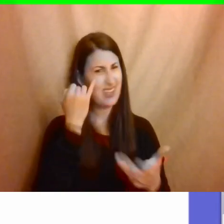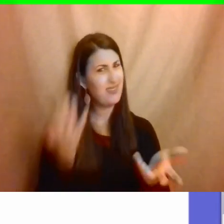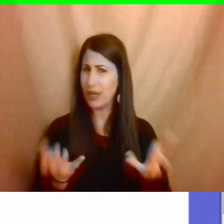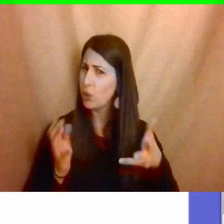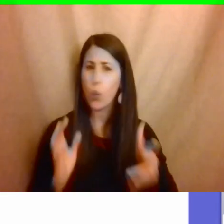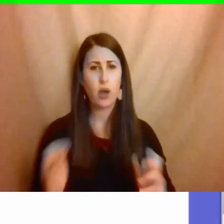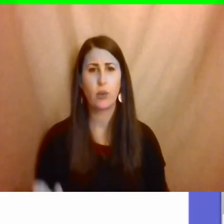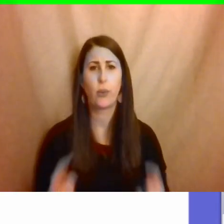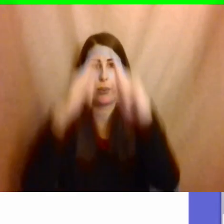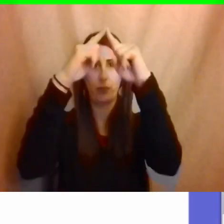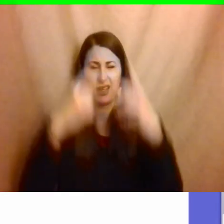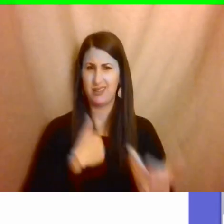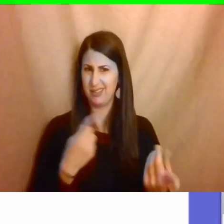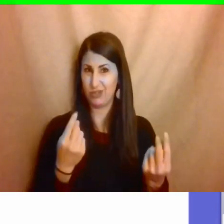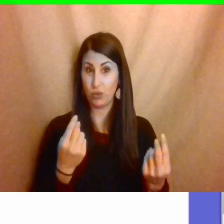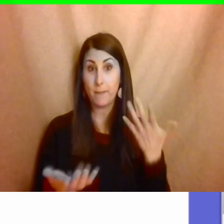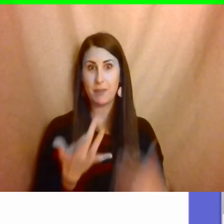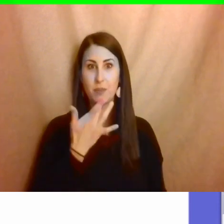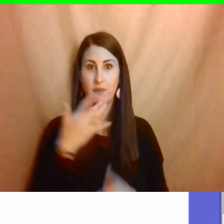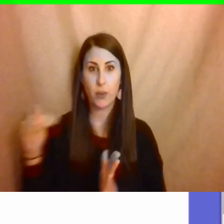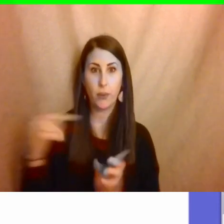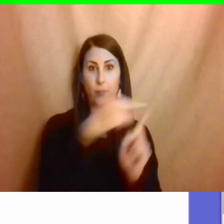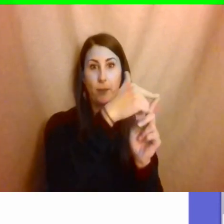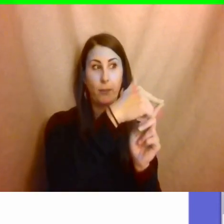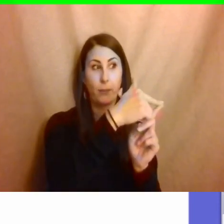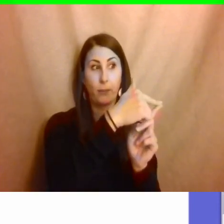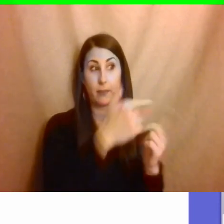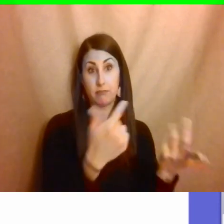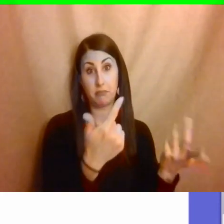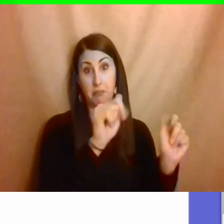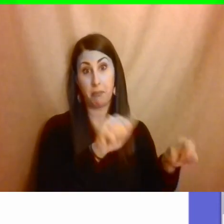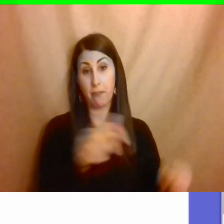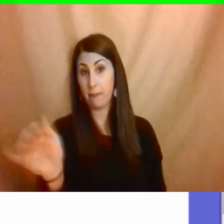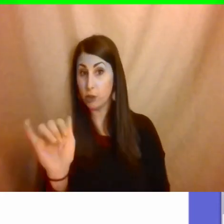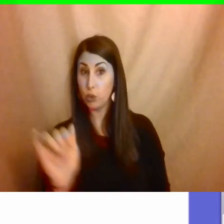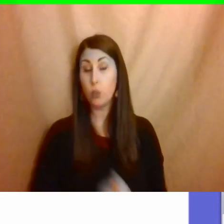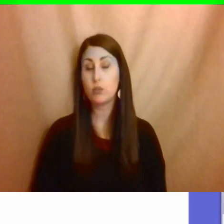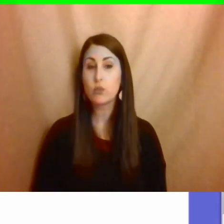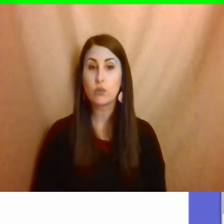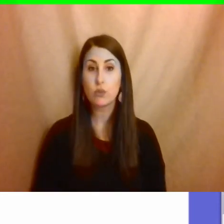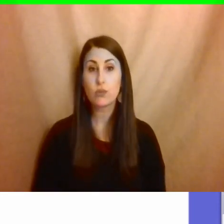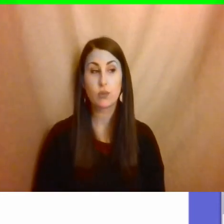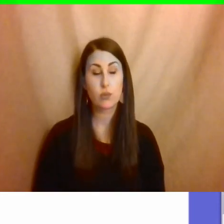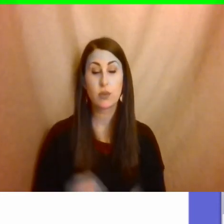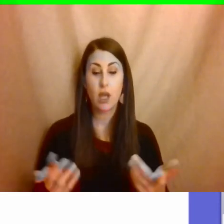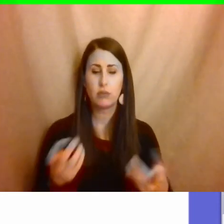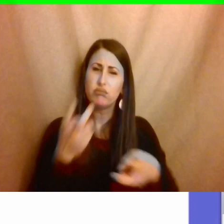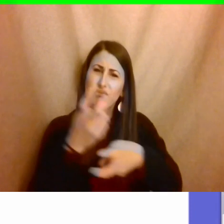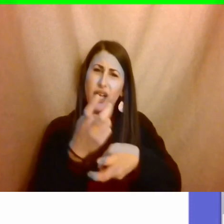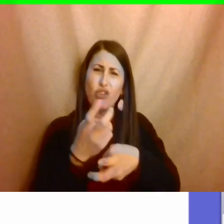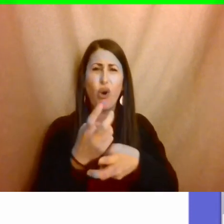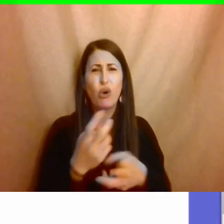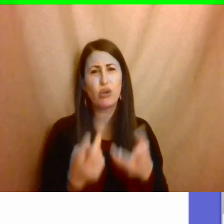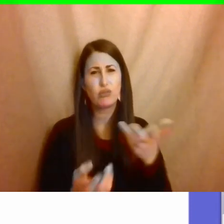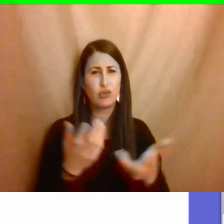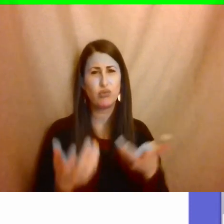side? That could work, but look at that. It's kind of hard to distinguish. It's kind